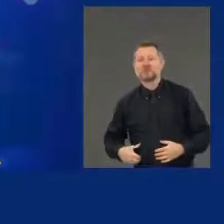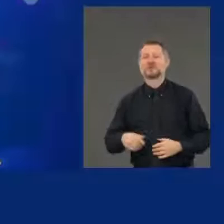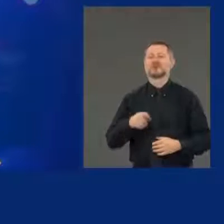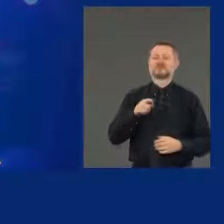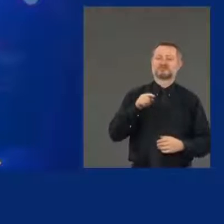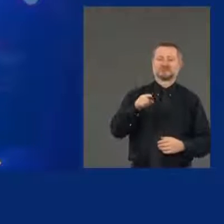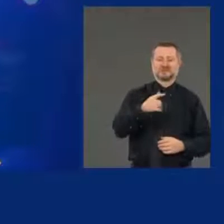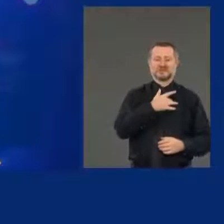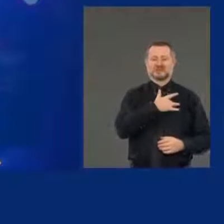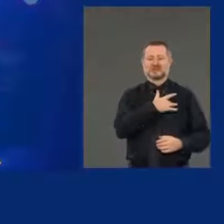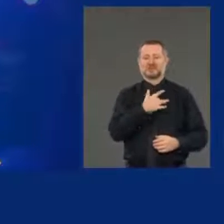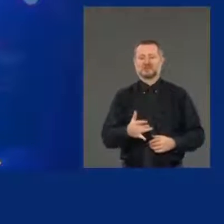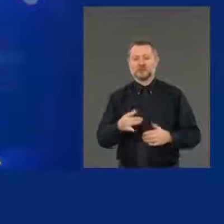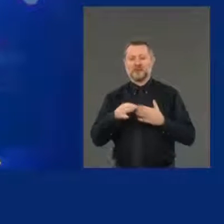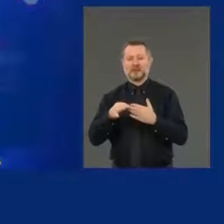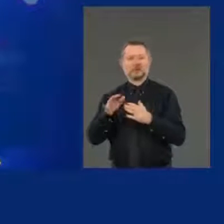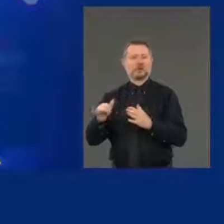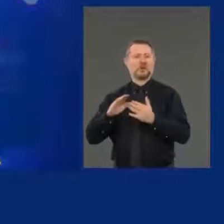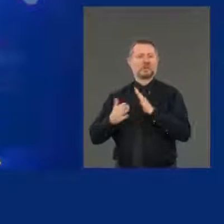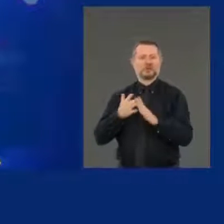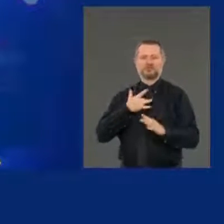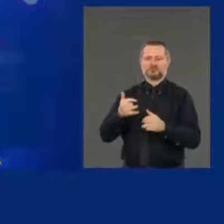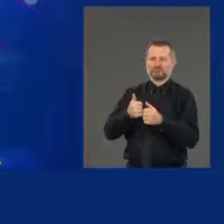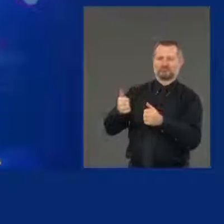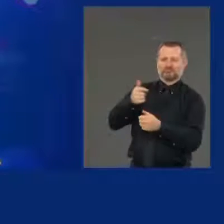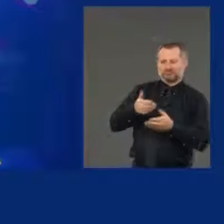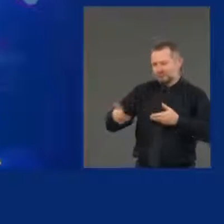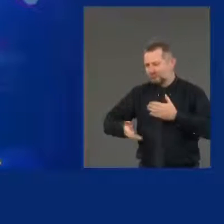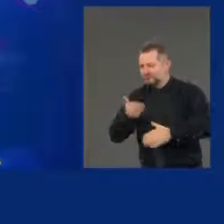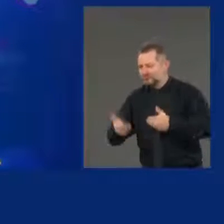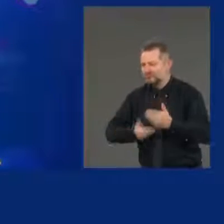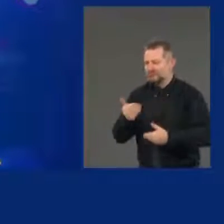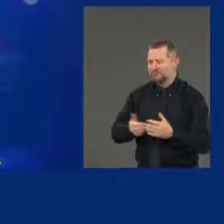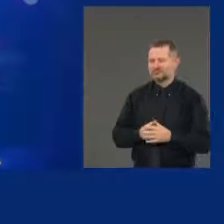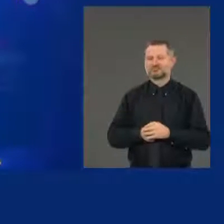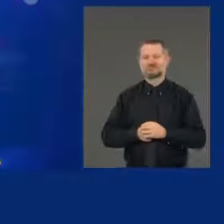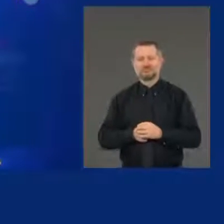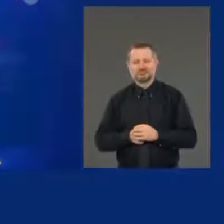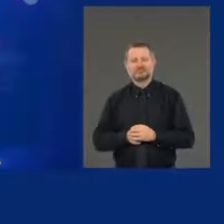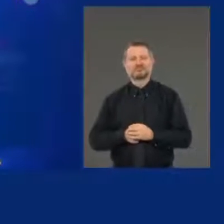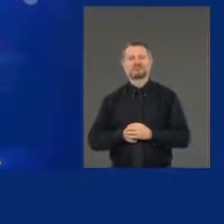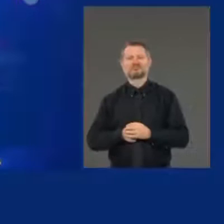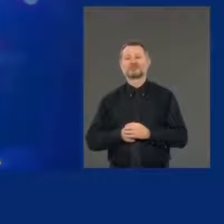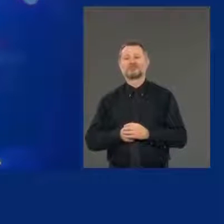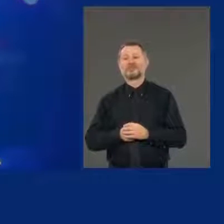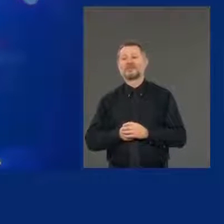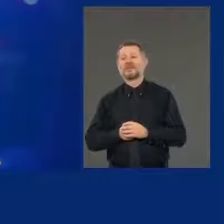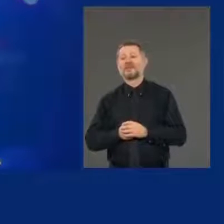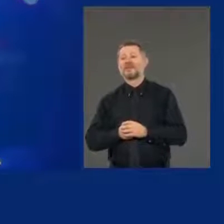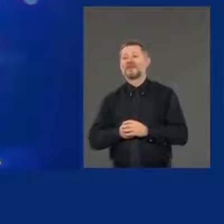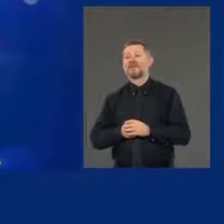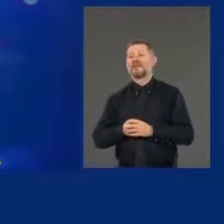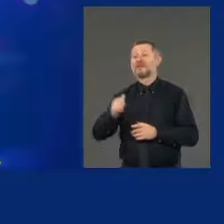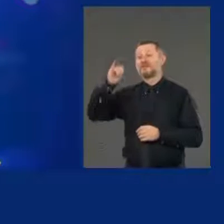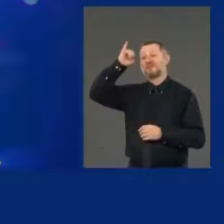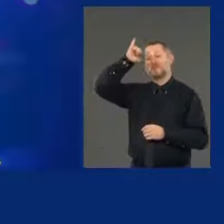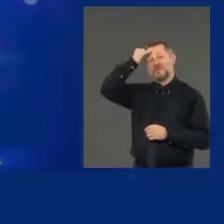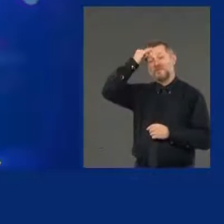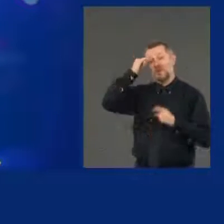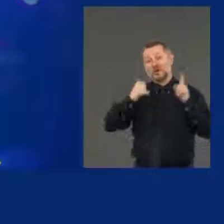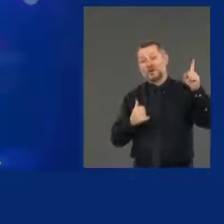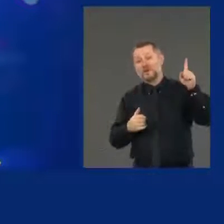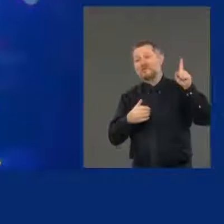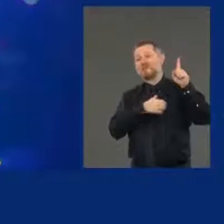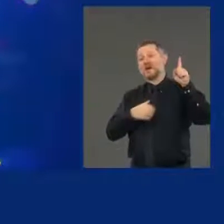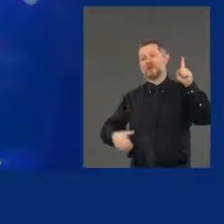natural leader for this effort. I believe in the city of Buffalo, a person like Mayor Brown, who already